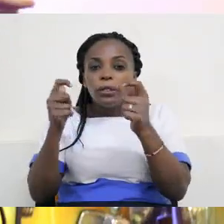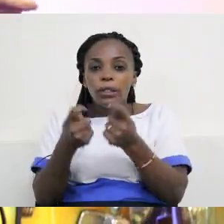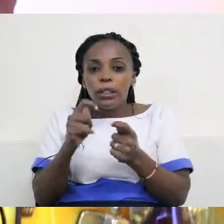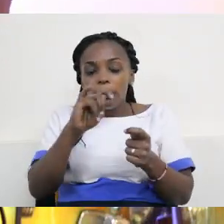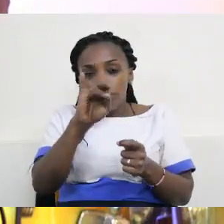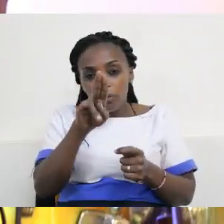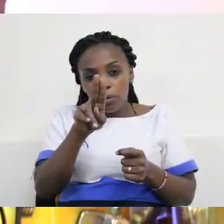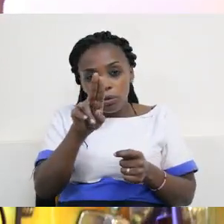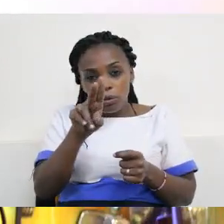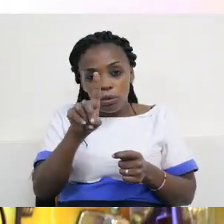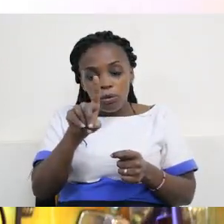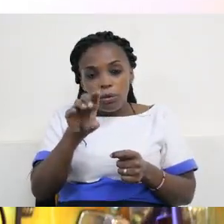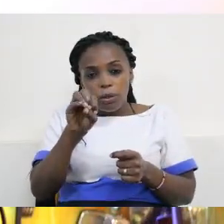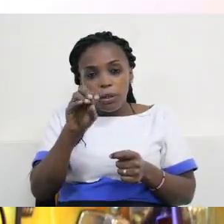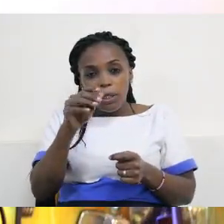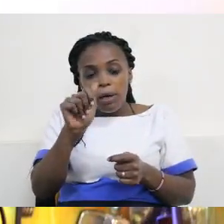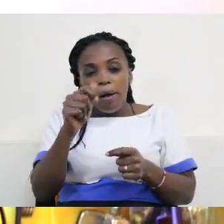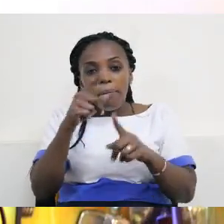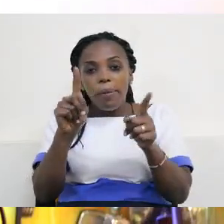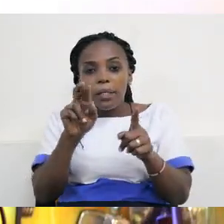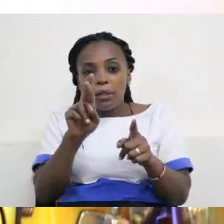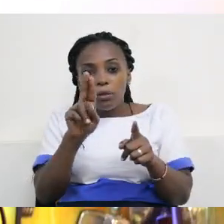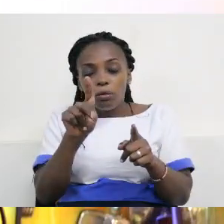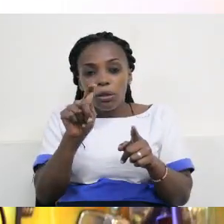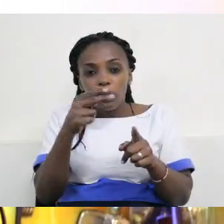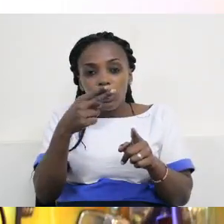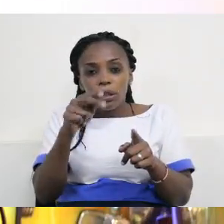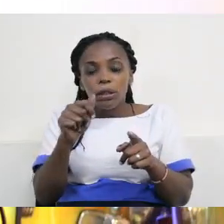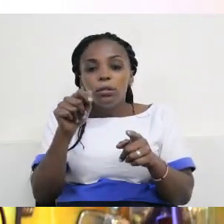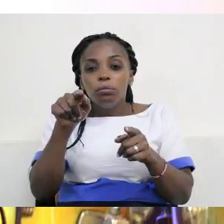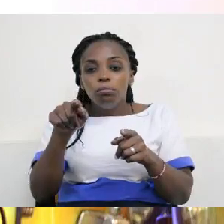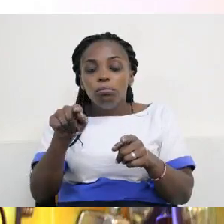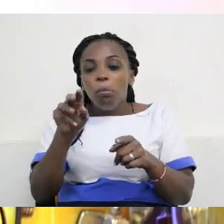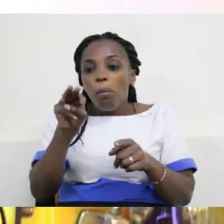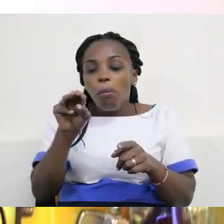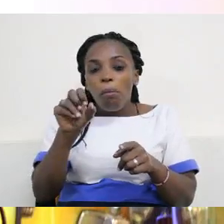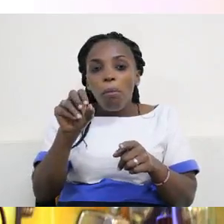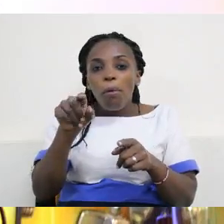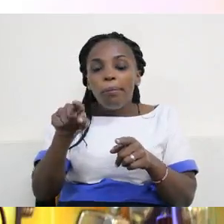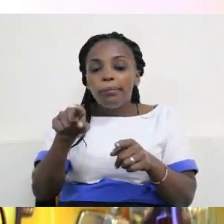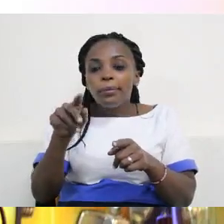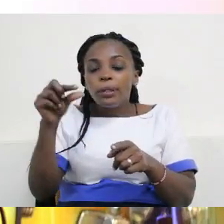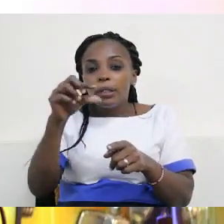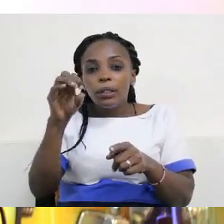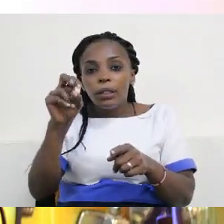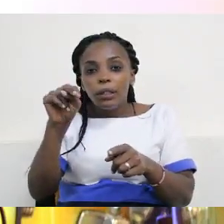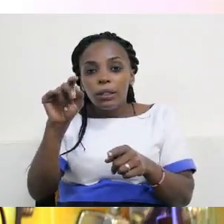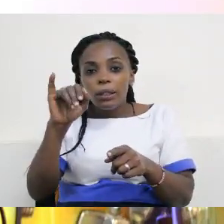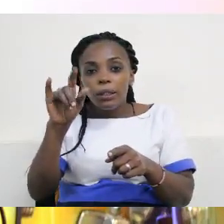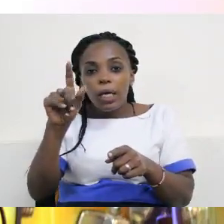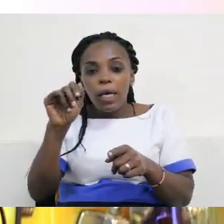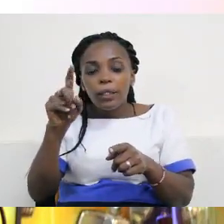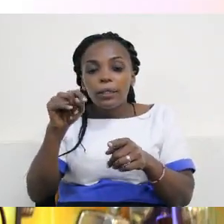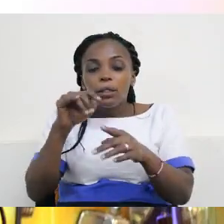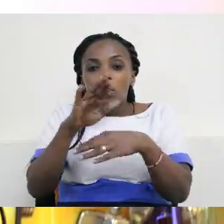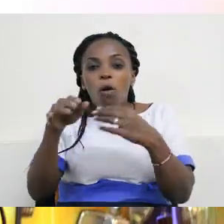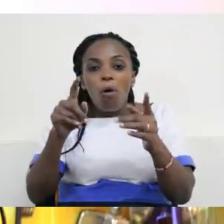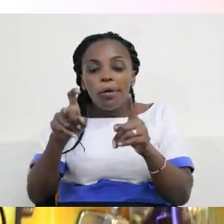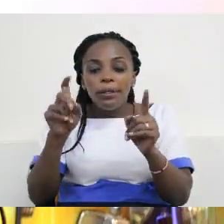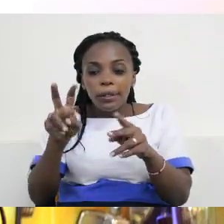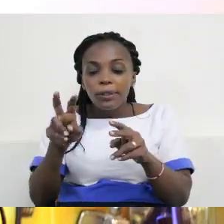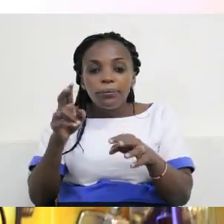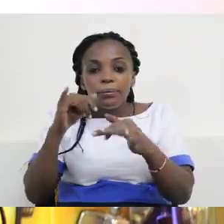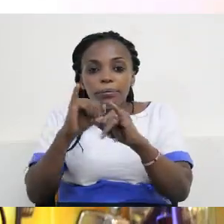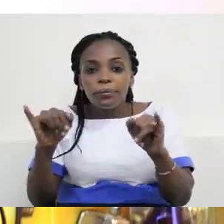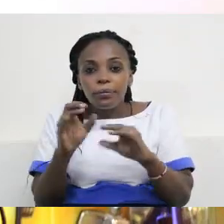of Judah. But Ruth, a Moabite woman, a Gentile, one who was considered unclean, says that